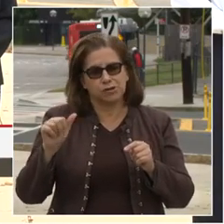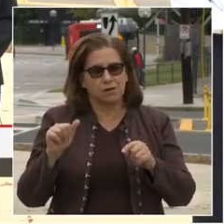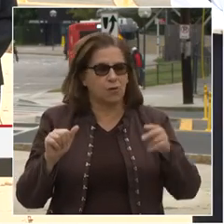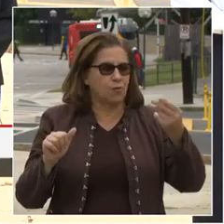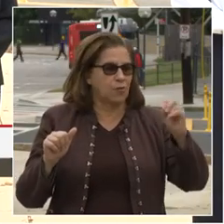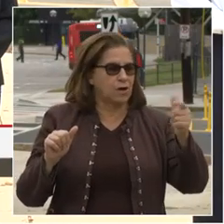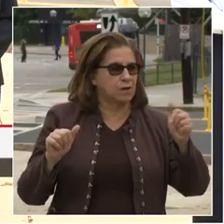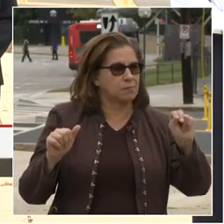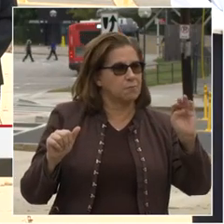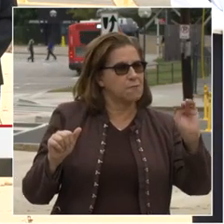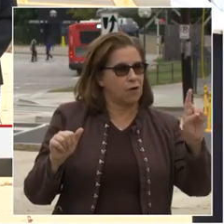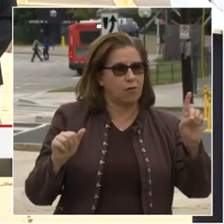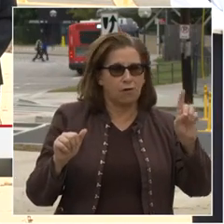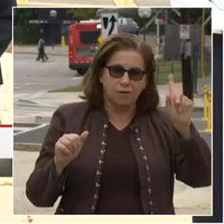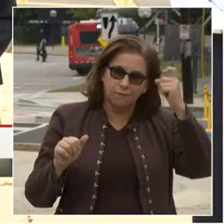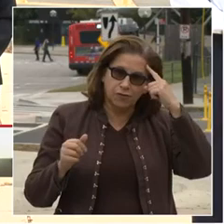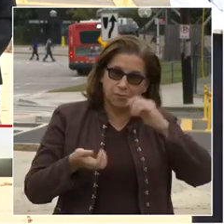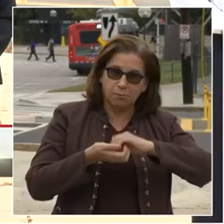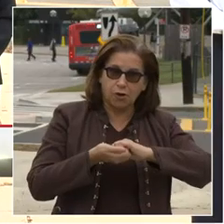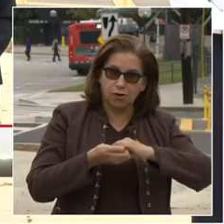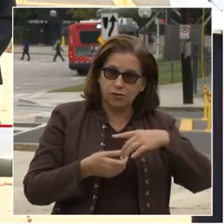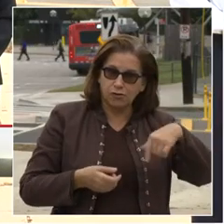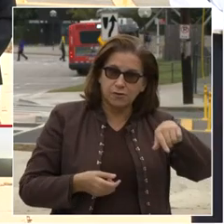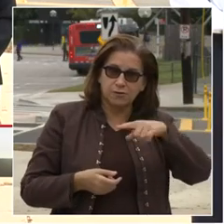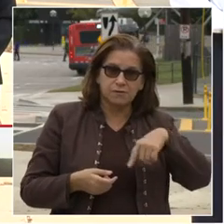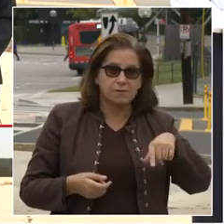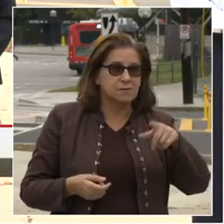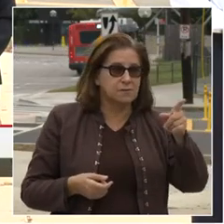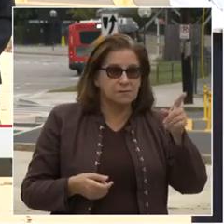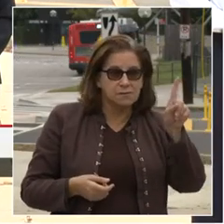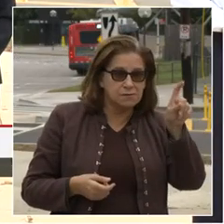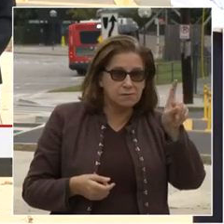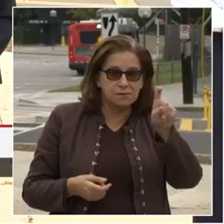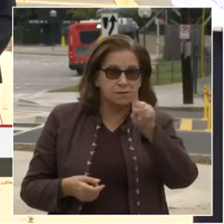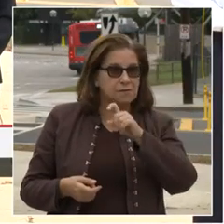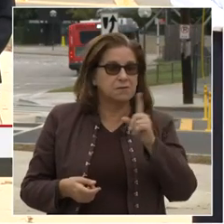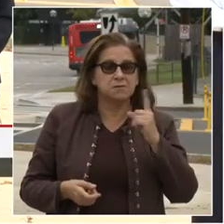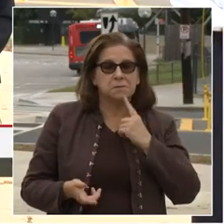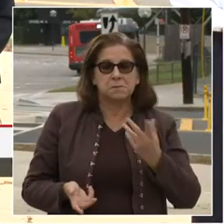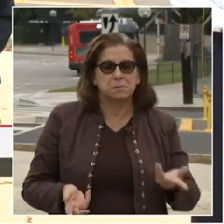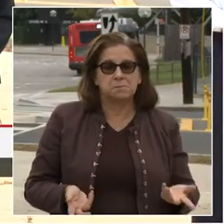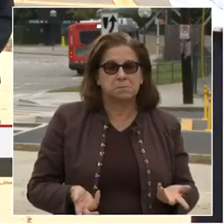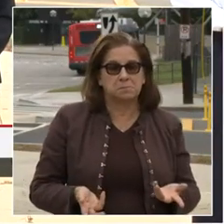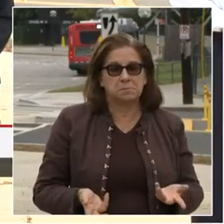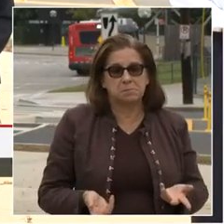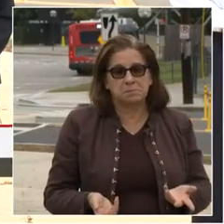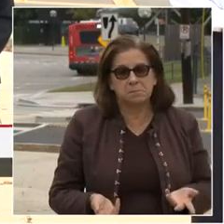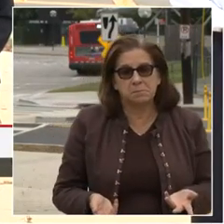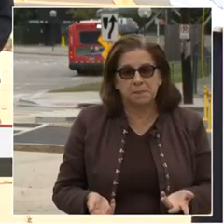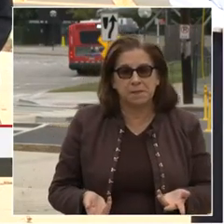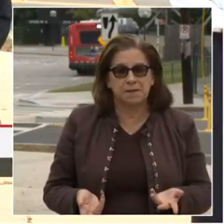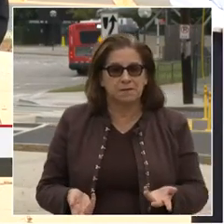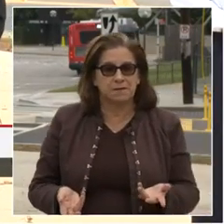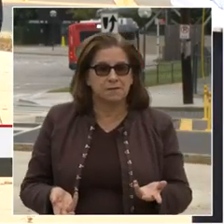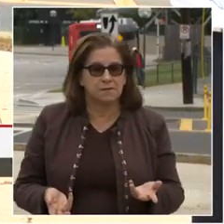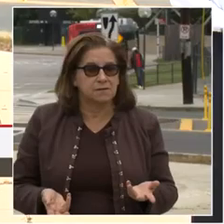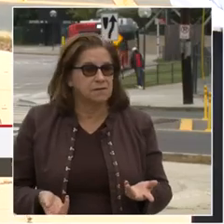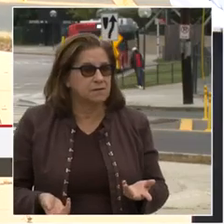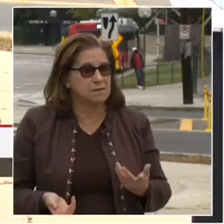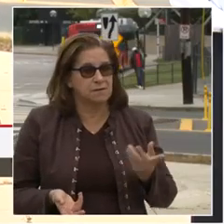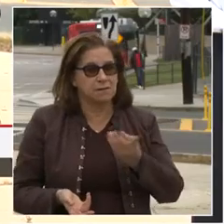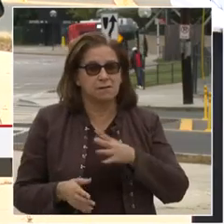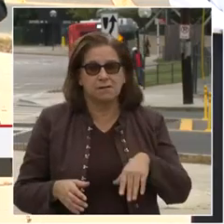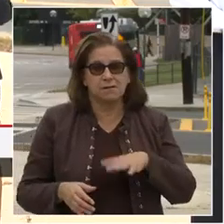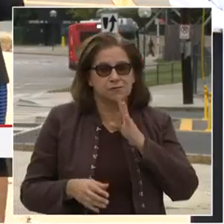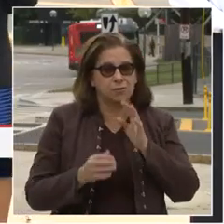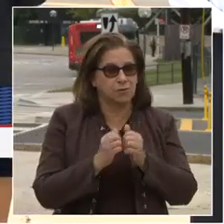those negotiations? Did they take place? Where are we? Why was it said that they talked to Hogan and Northam when they aren't